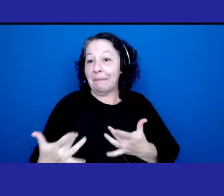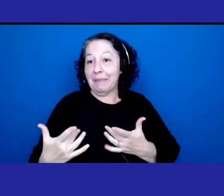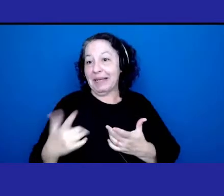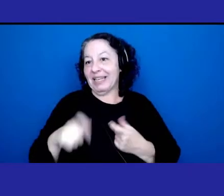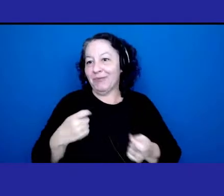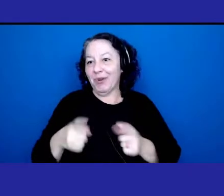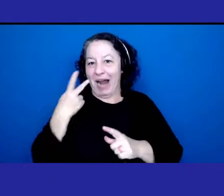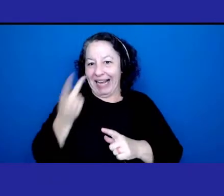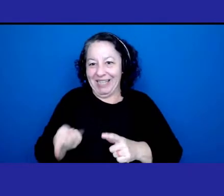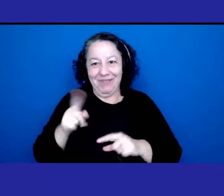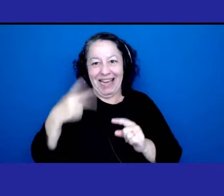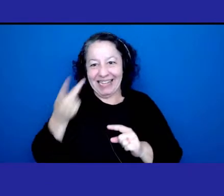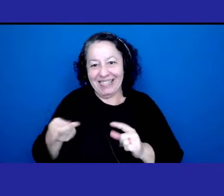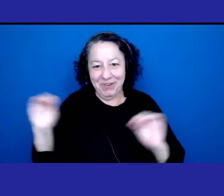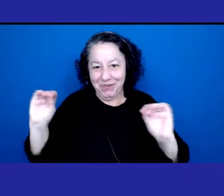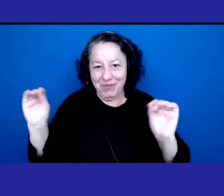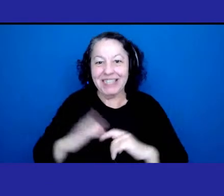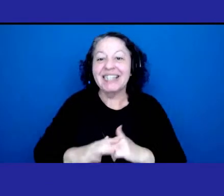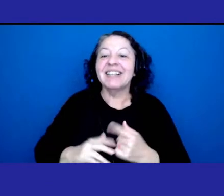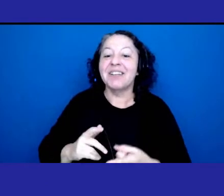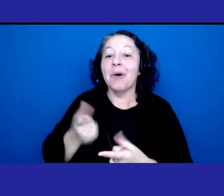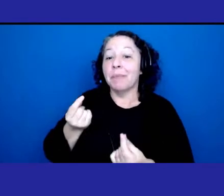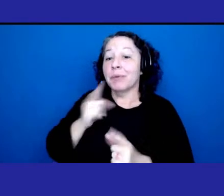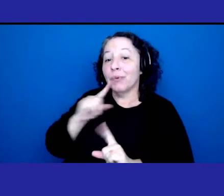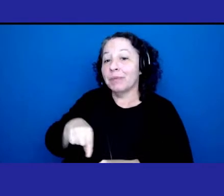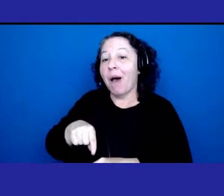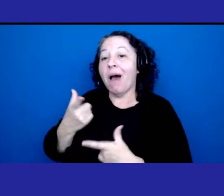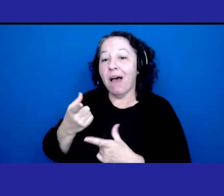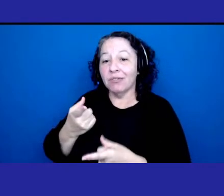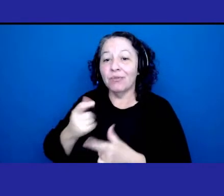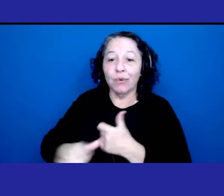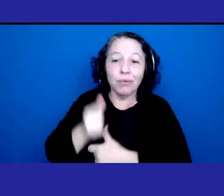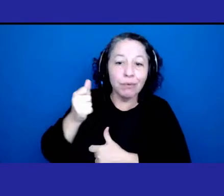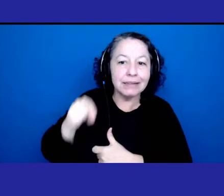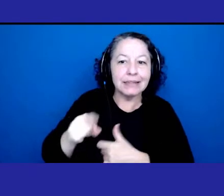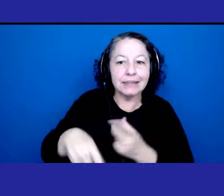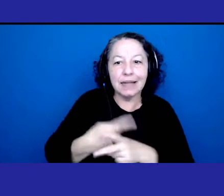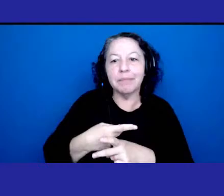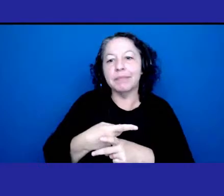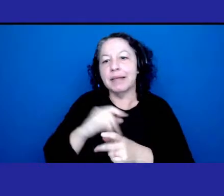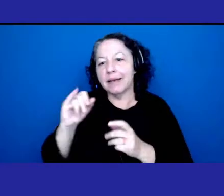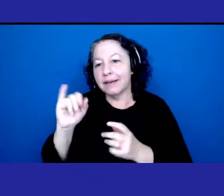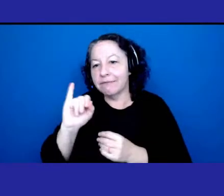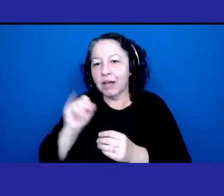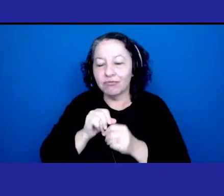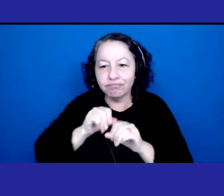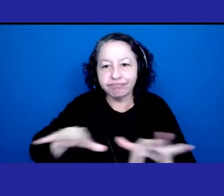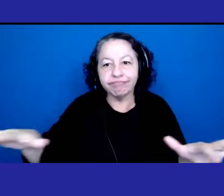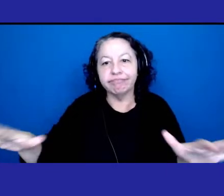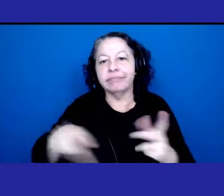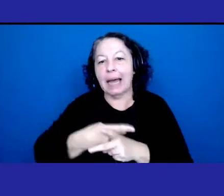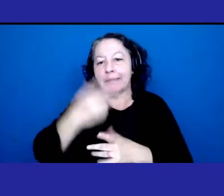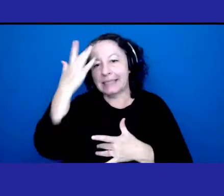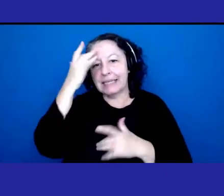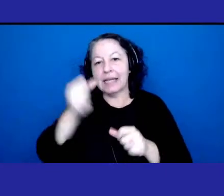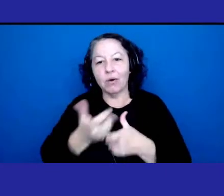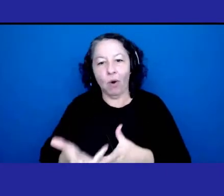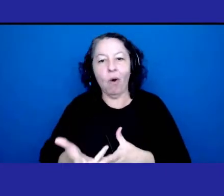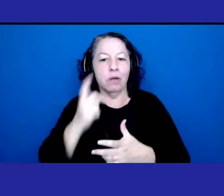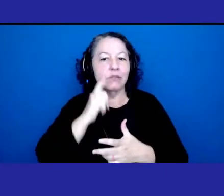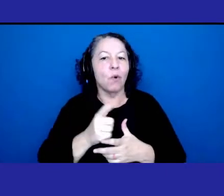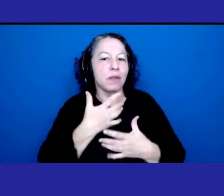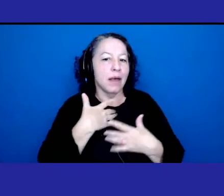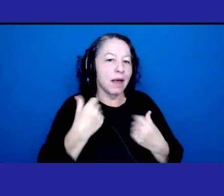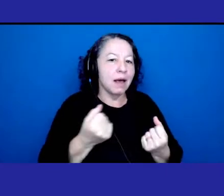to respond to significant threats that infectious disease outbreaks can cause to health and safety of New Yorkers, we're looking to contract with multiple vendors so that